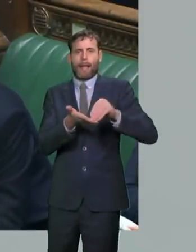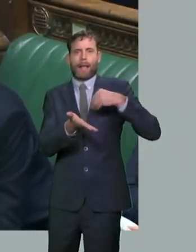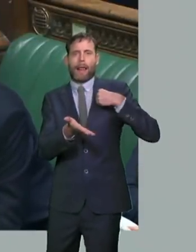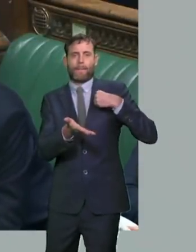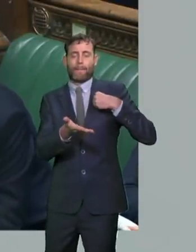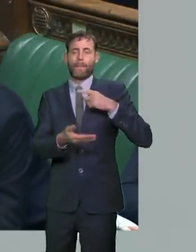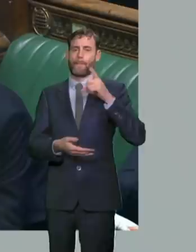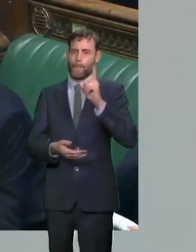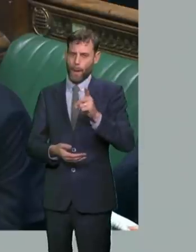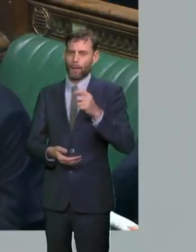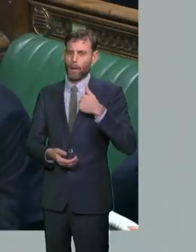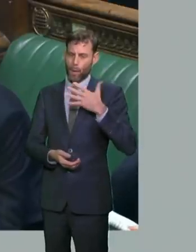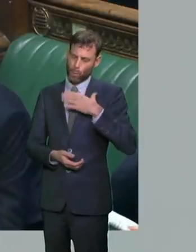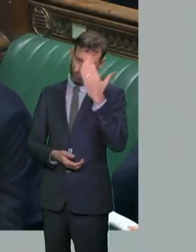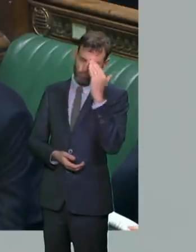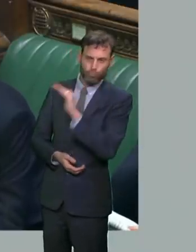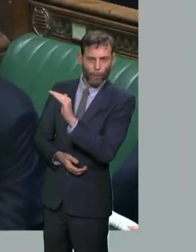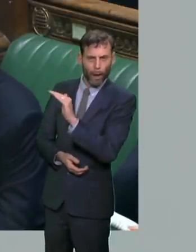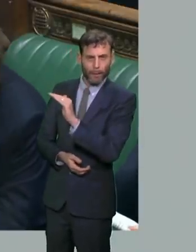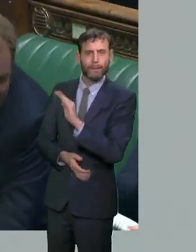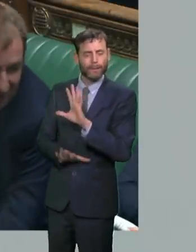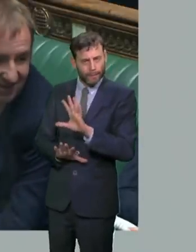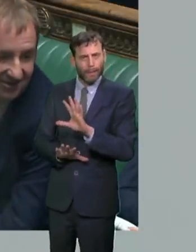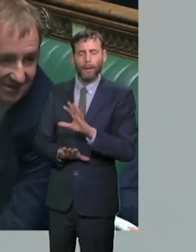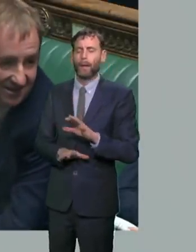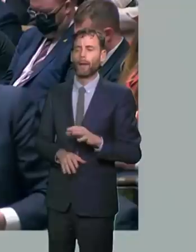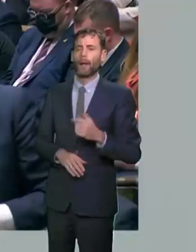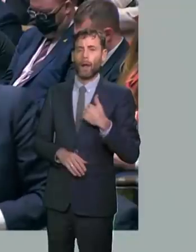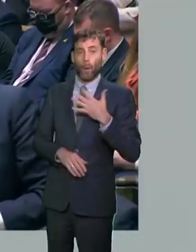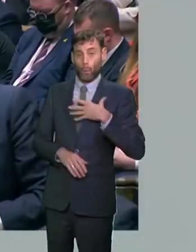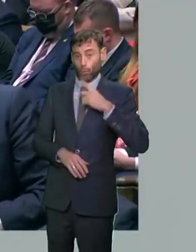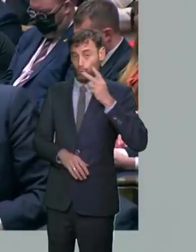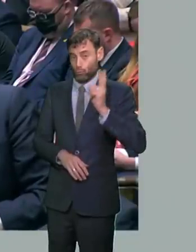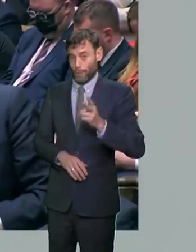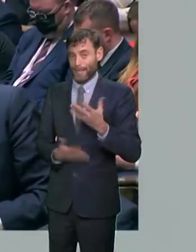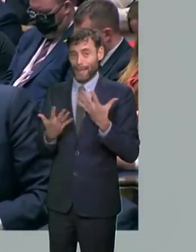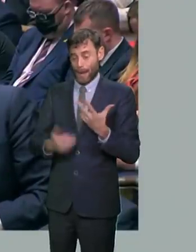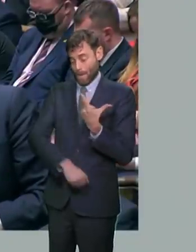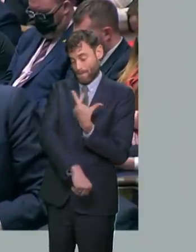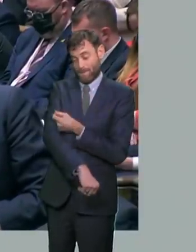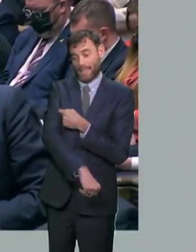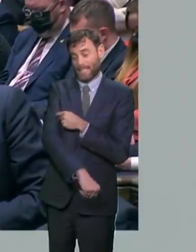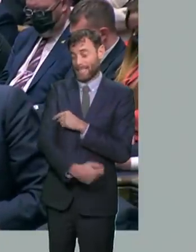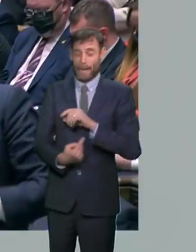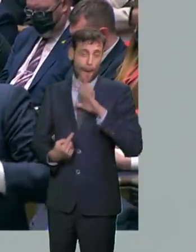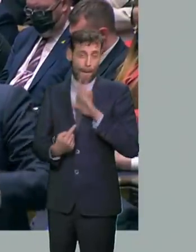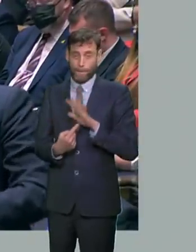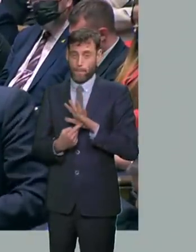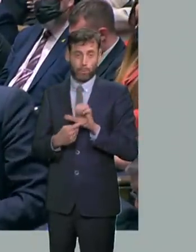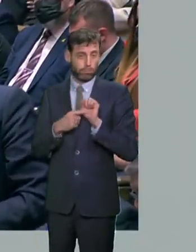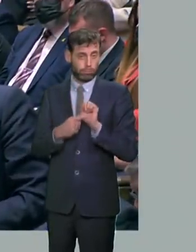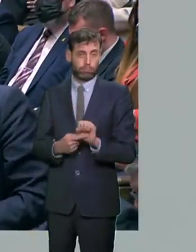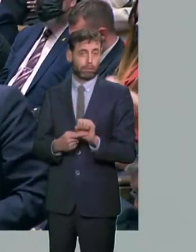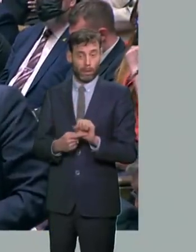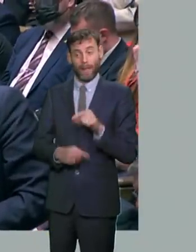perhaps the most important message I can get across again today, Mr. Speaker. I want to repeat how vital that vaccination programme is, how safe